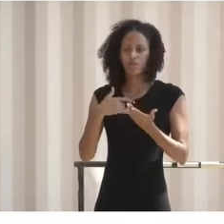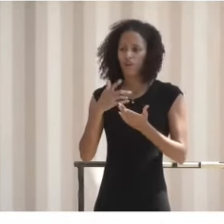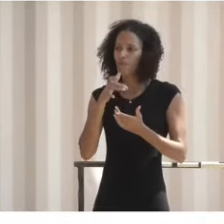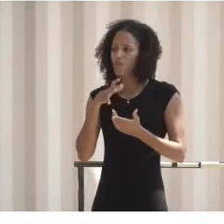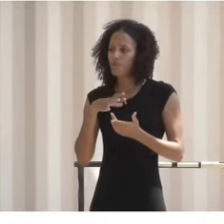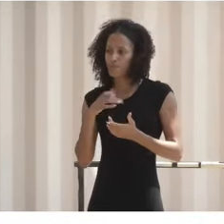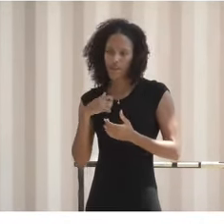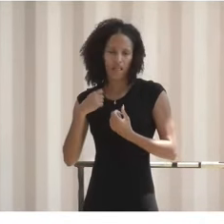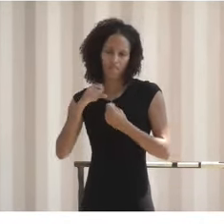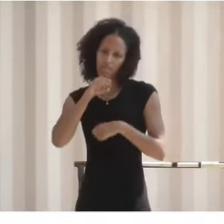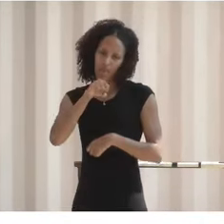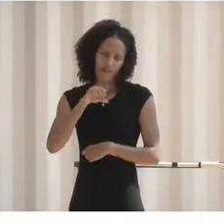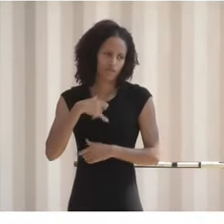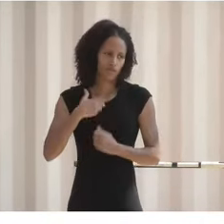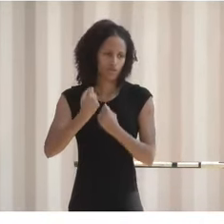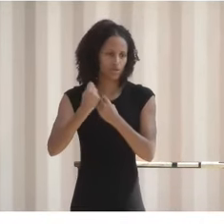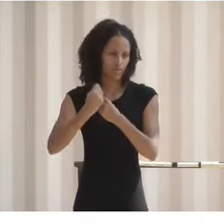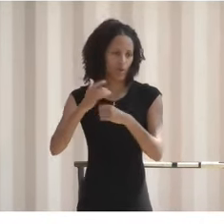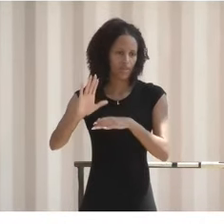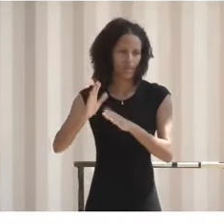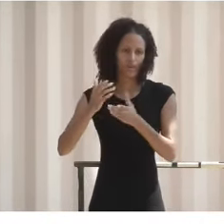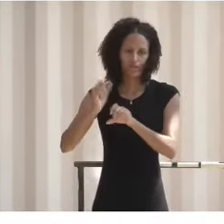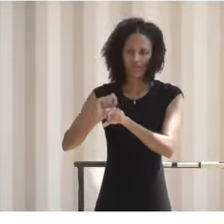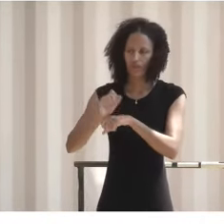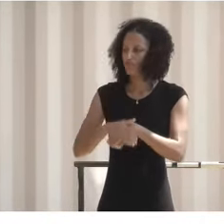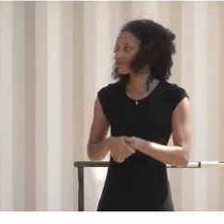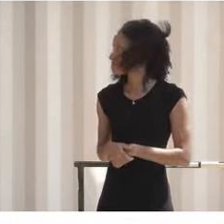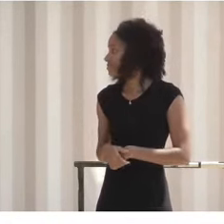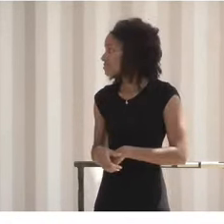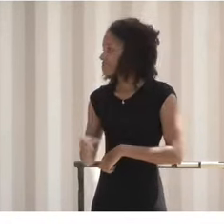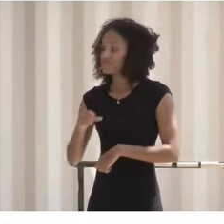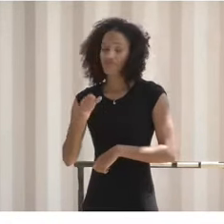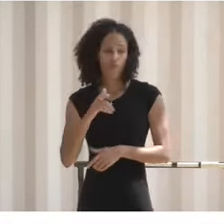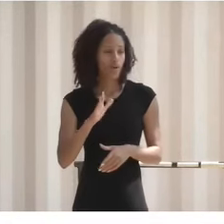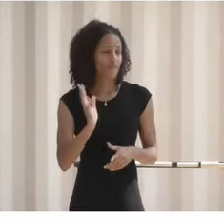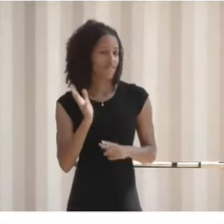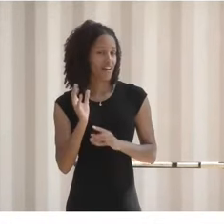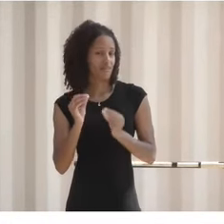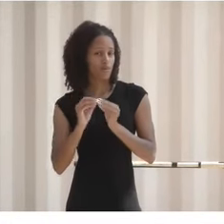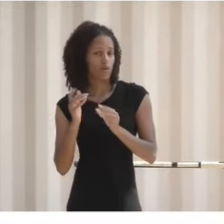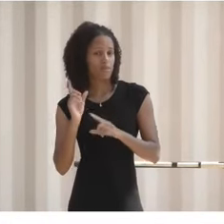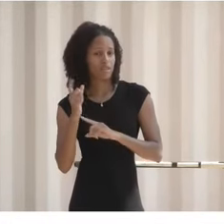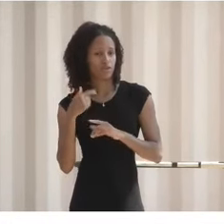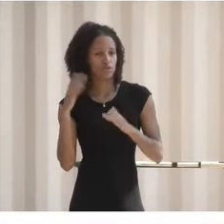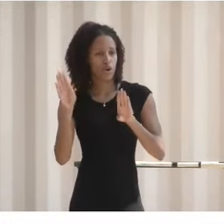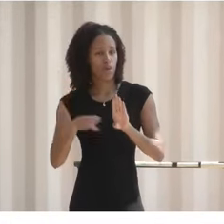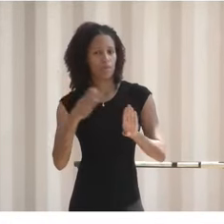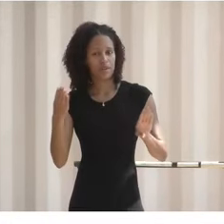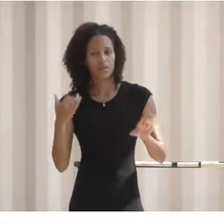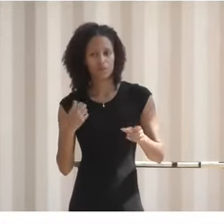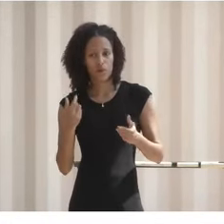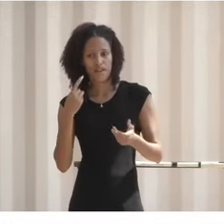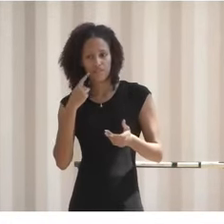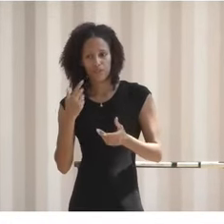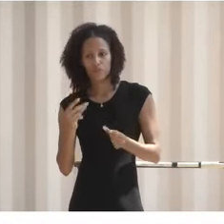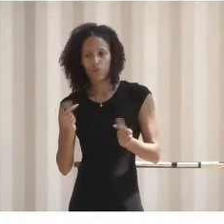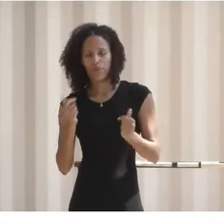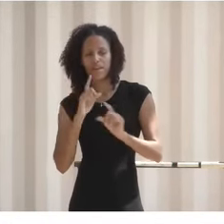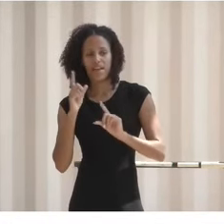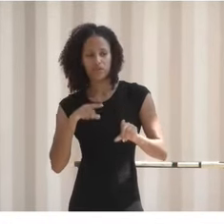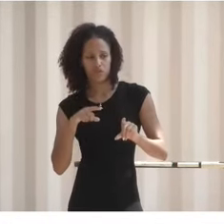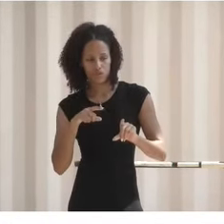way. Yeah, thanks, Ali. We have 5 more minutes before we open it up, so I'm going to ask for some really quick